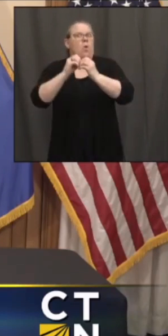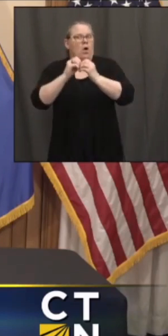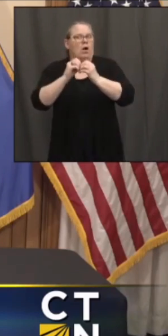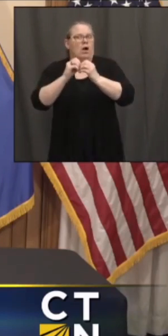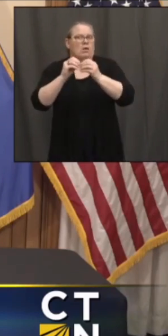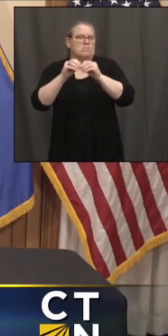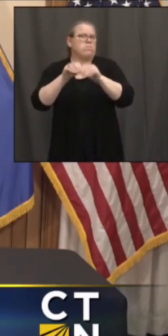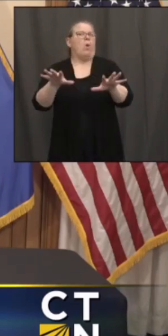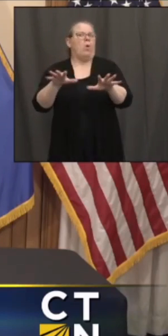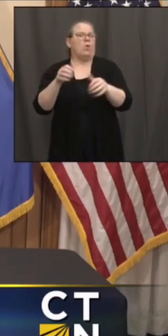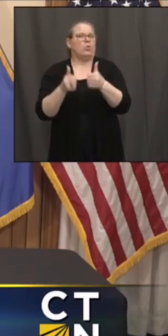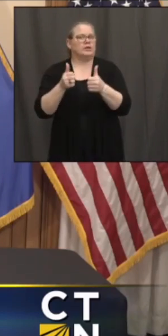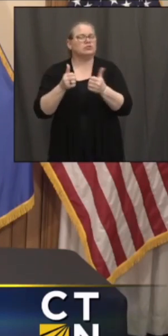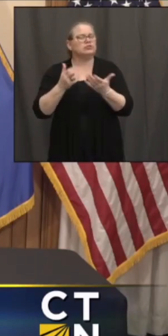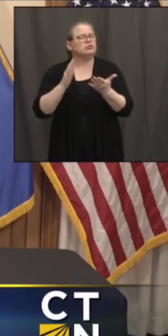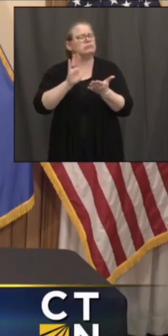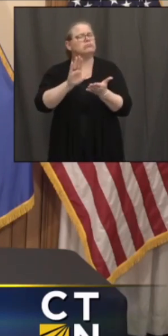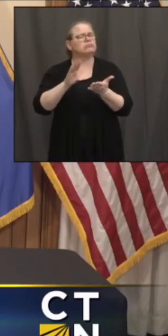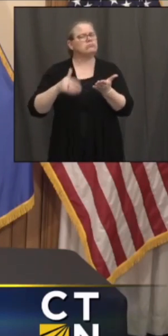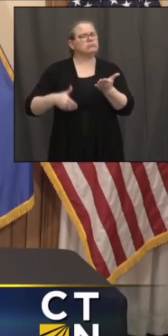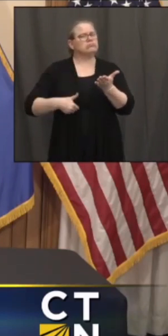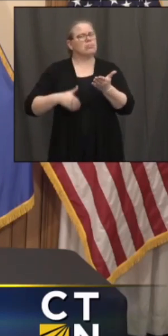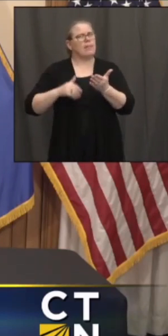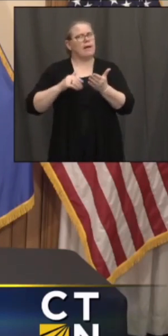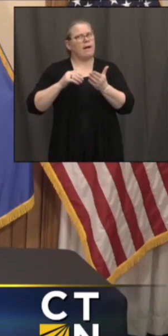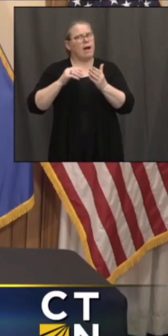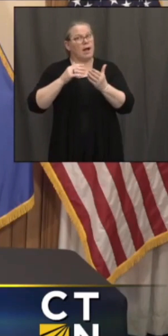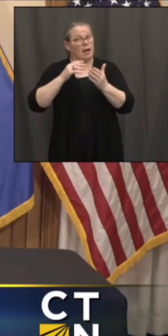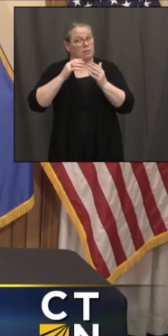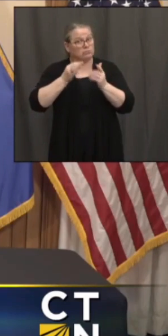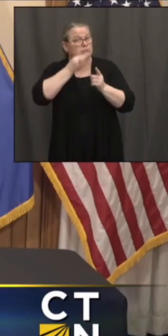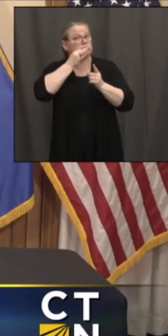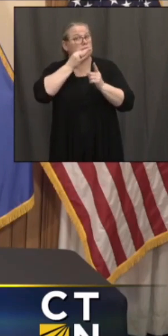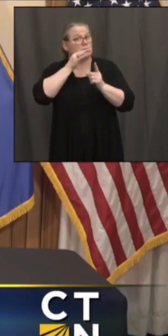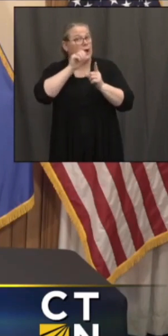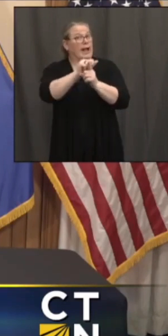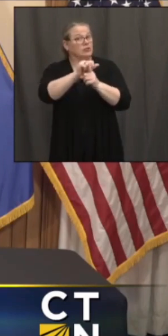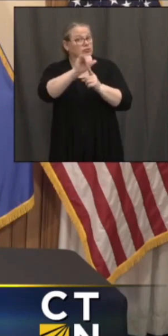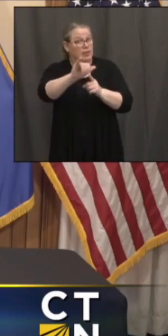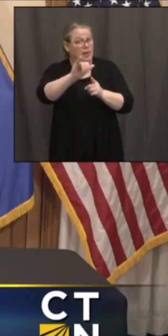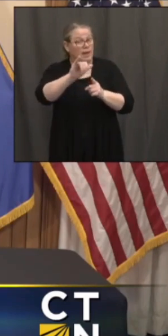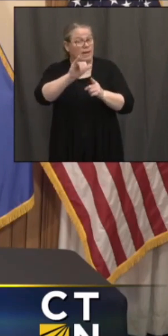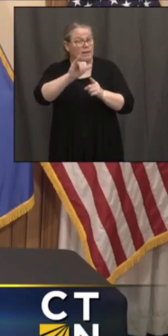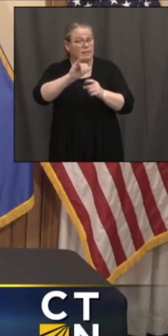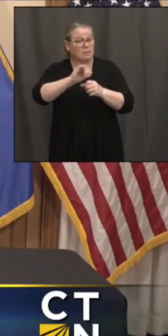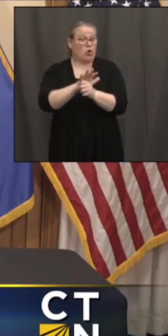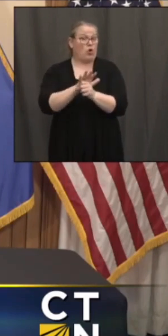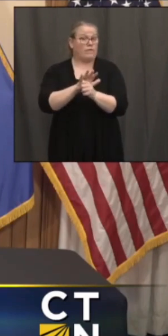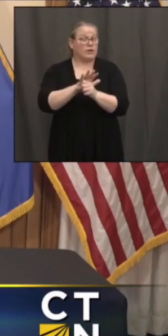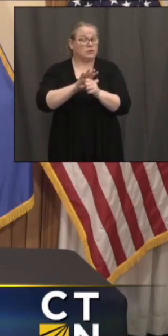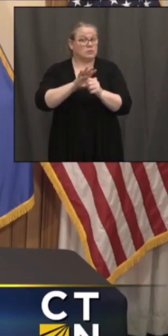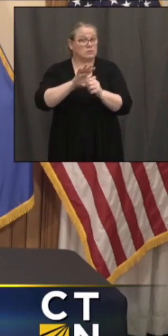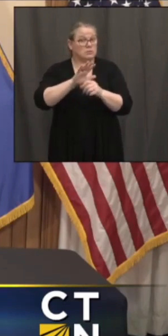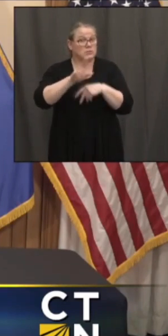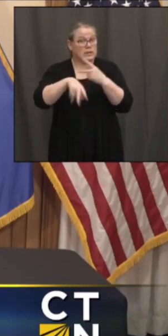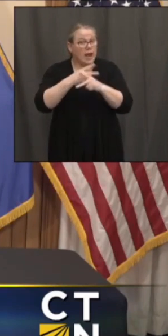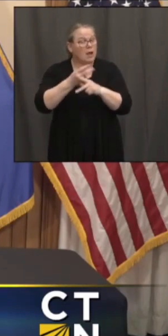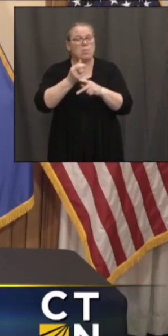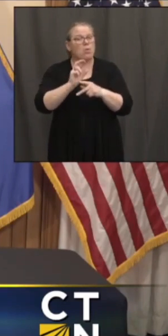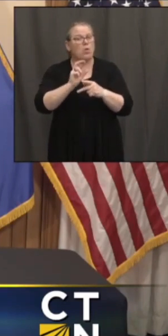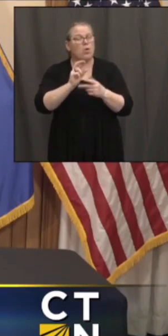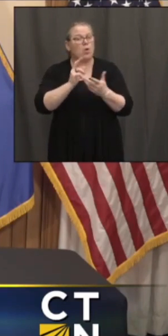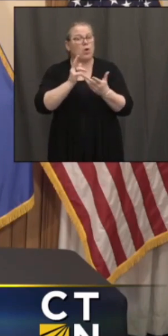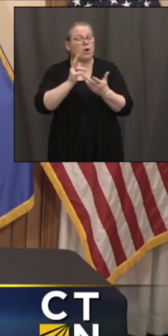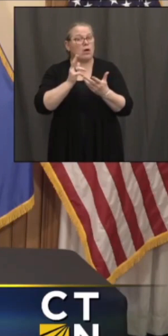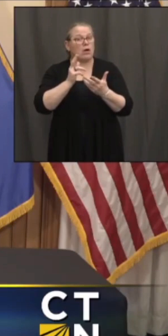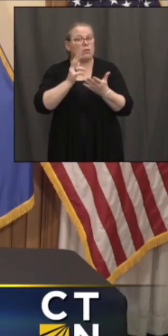how good are we at actually finding this variant? Over to you, Josh. So, yeah, so Alex, as